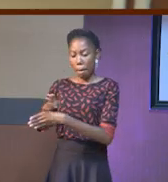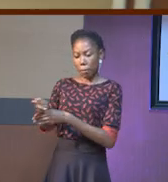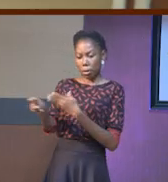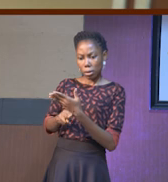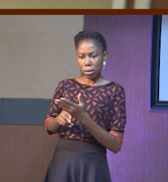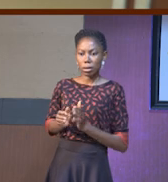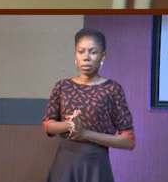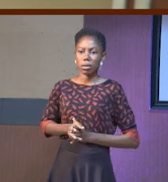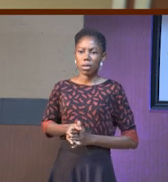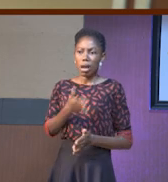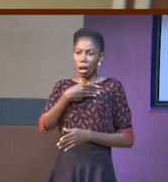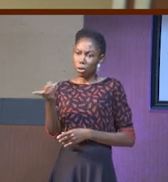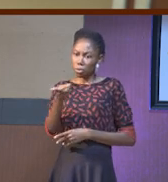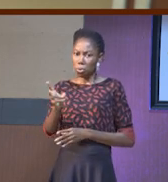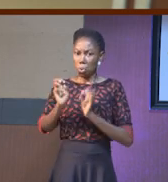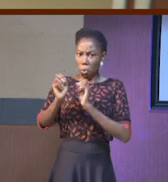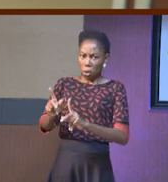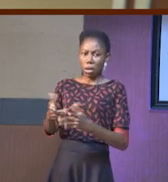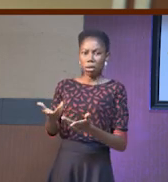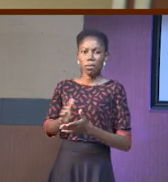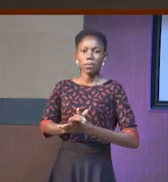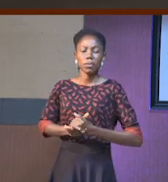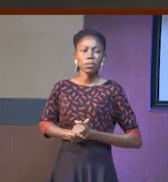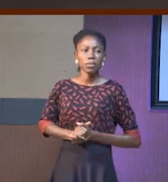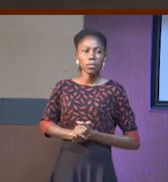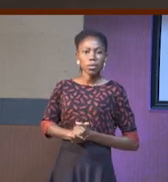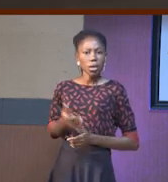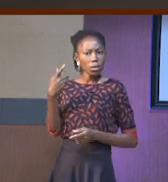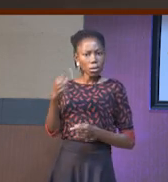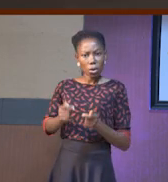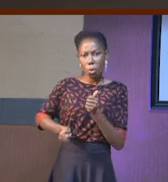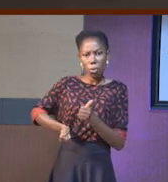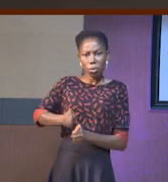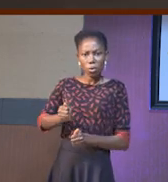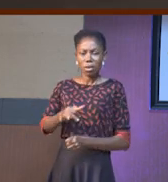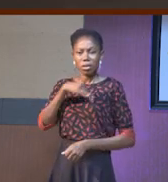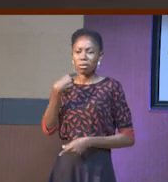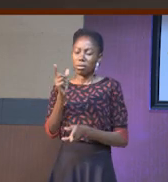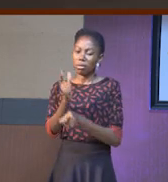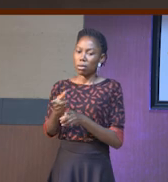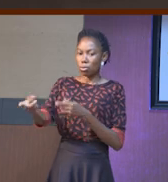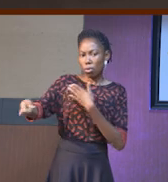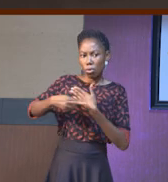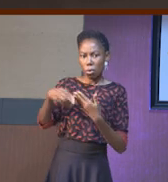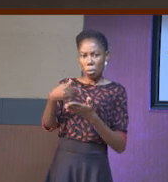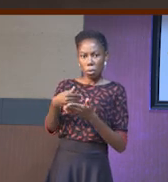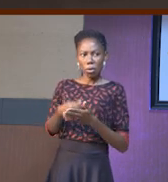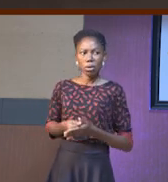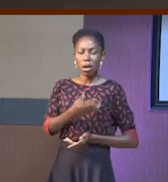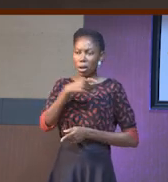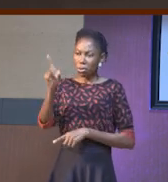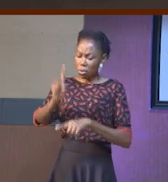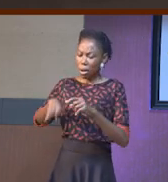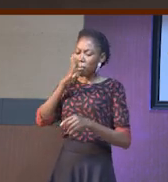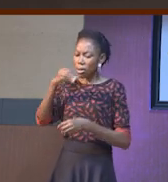business. And you'll be on the same page. The worst that will happen, she will ask you to return her money. And you still won't find yourself